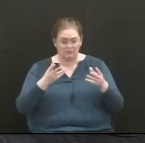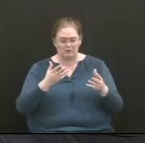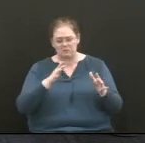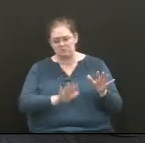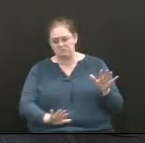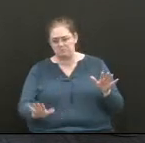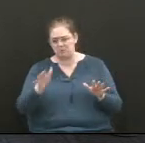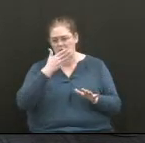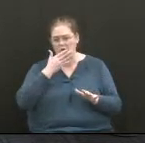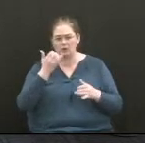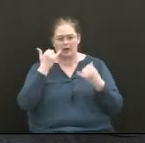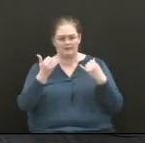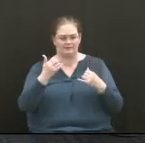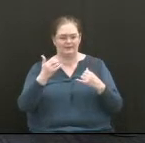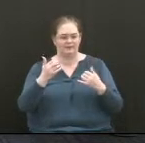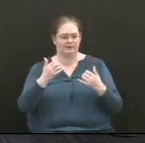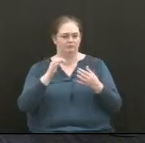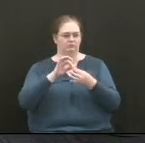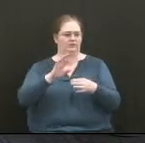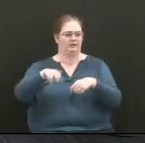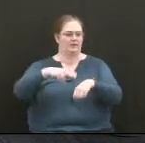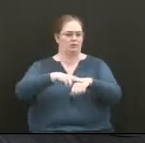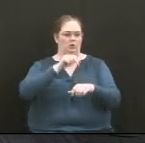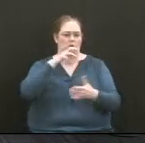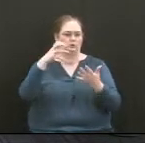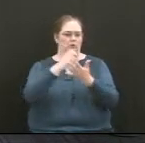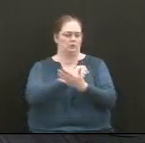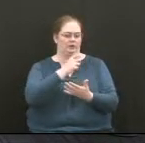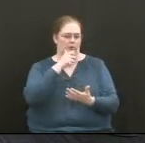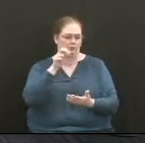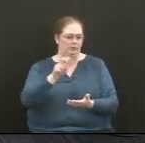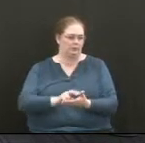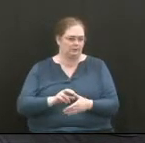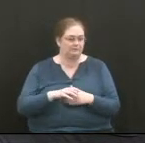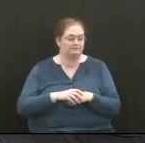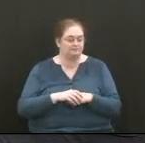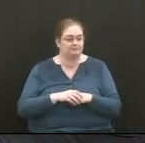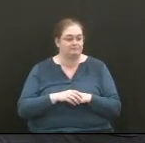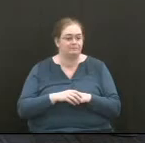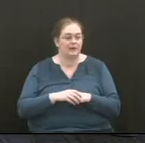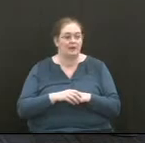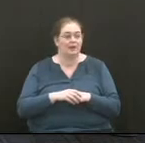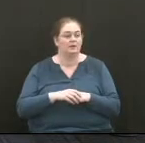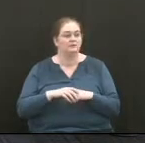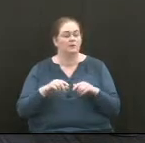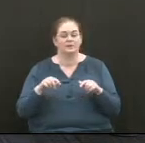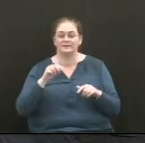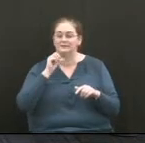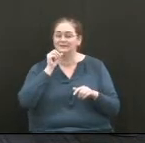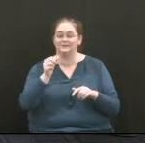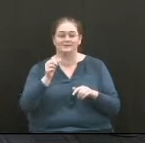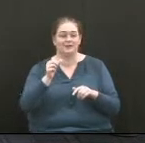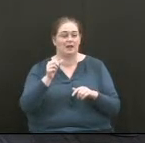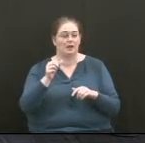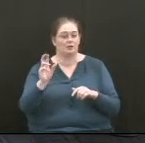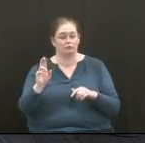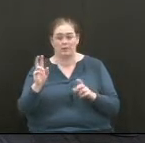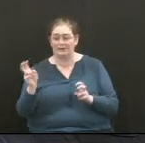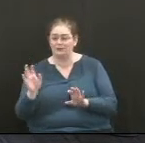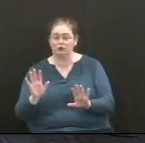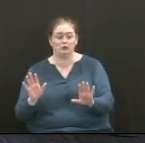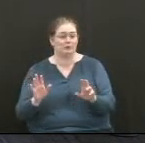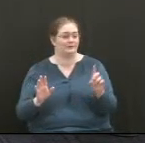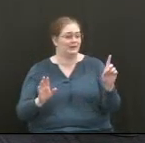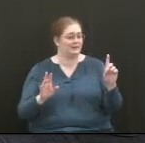idea on the national scene who was the winner and who was the loser. So this is not a Republican issue. This is